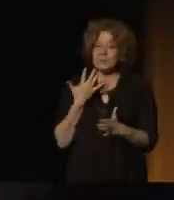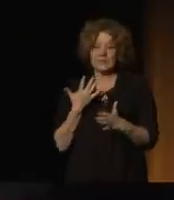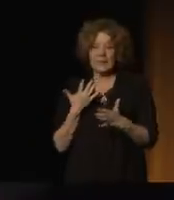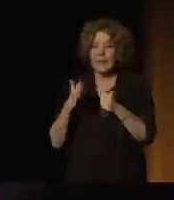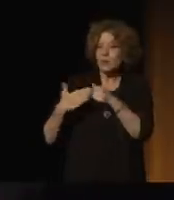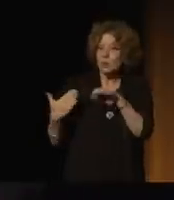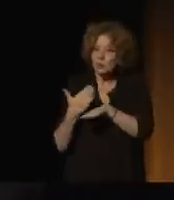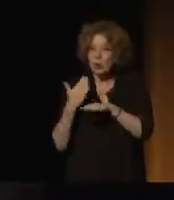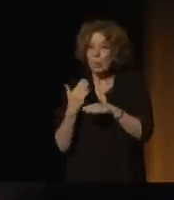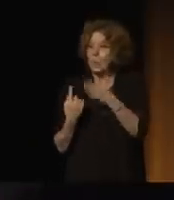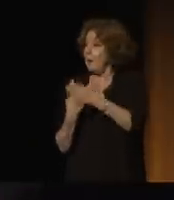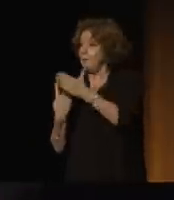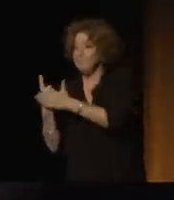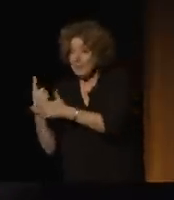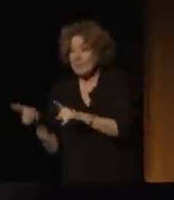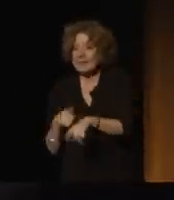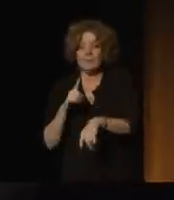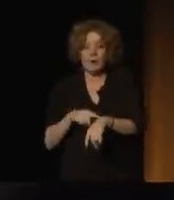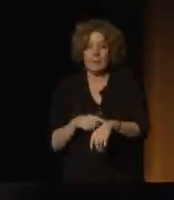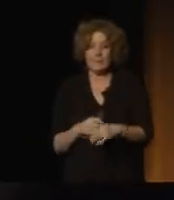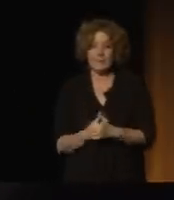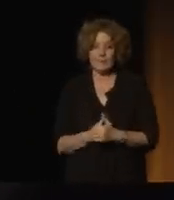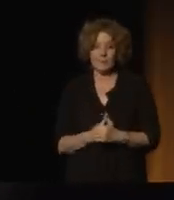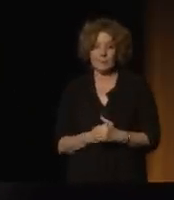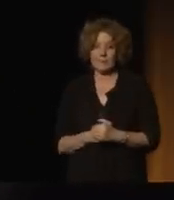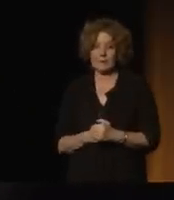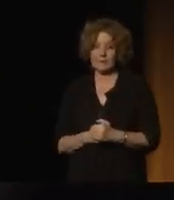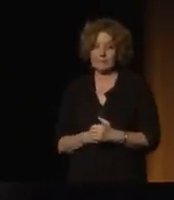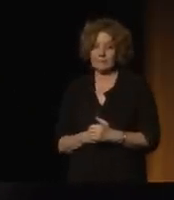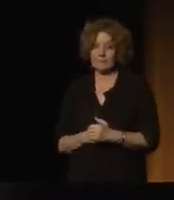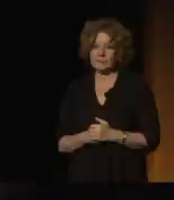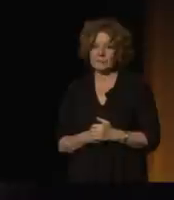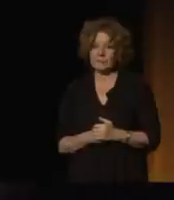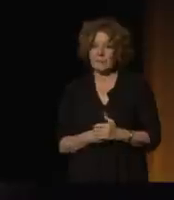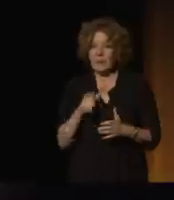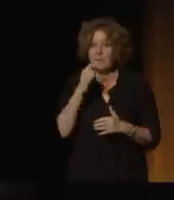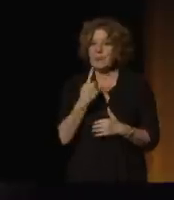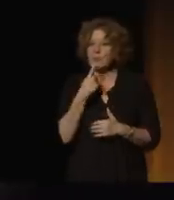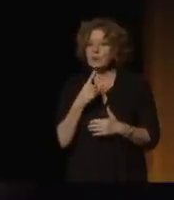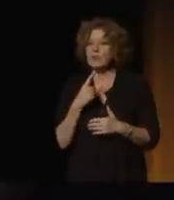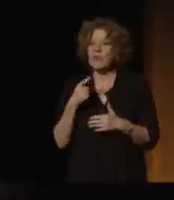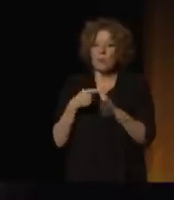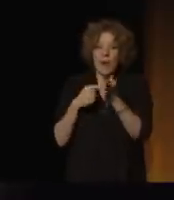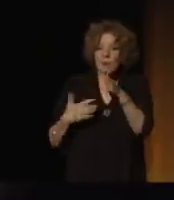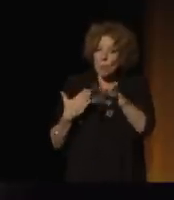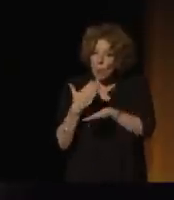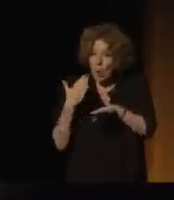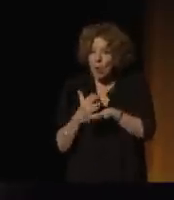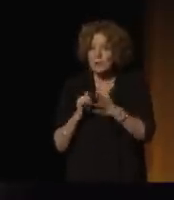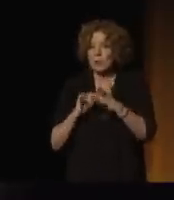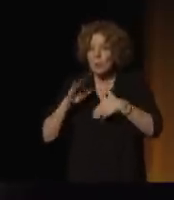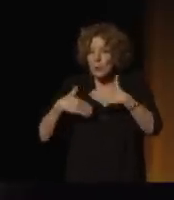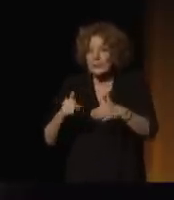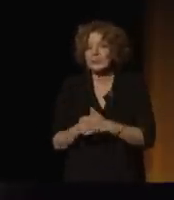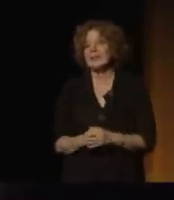newsroom, actually, when these things are happening, because you get to say that you're at work, and so you're sort of processing